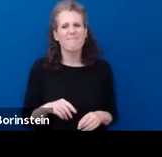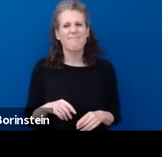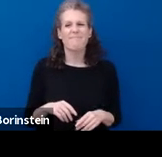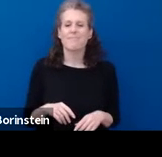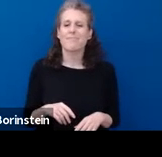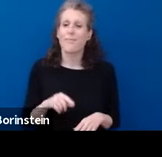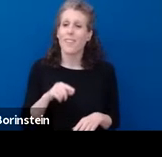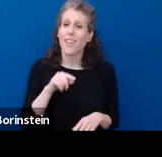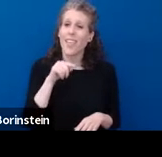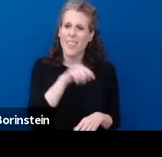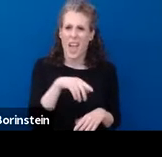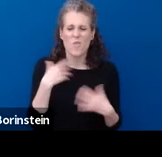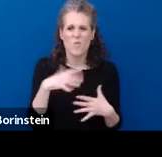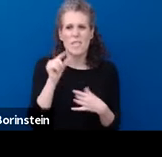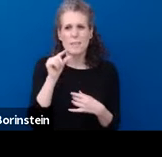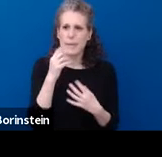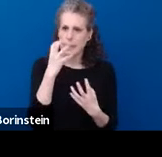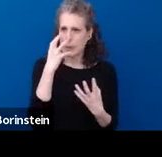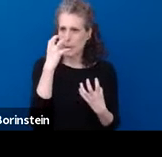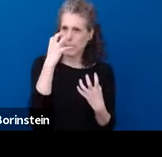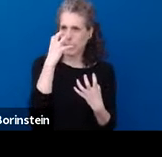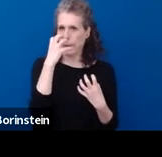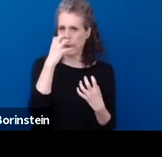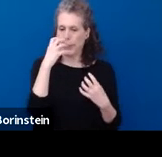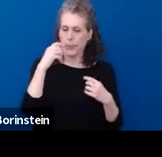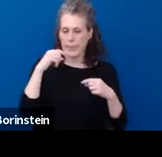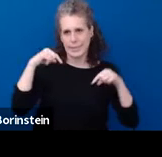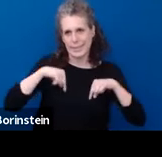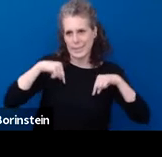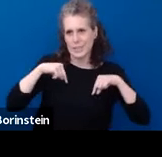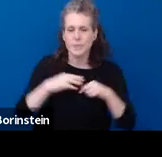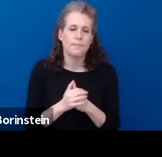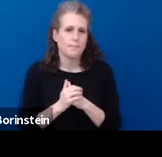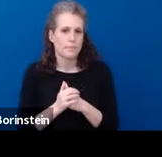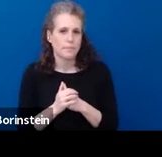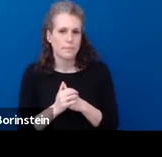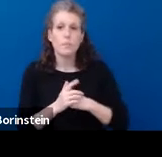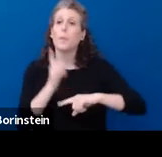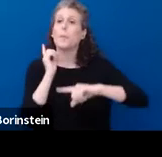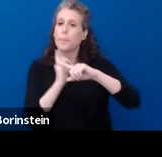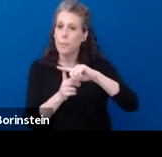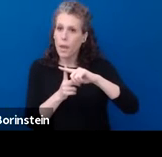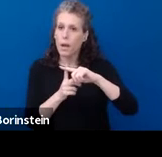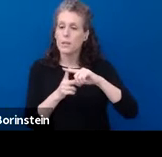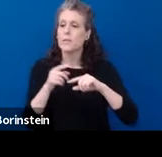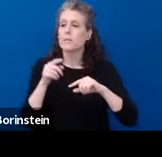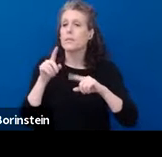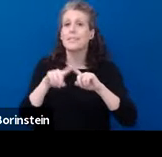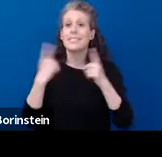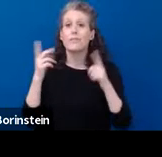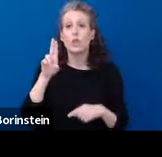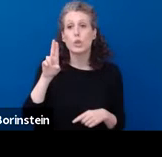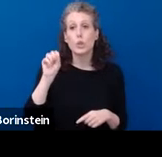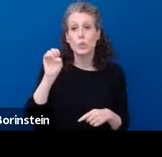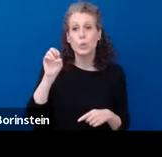that has been a little bit frustrating or irritating to us in many years. And at the same time, we hear from the user organizations and